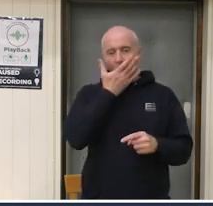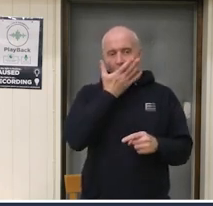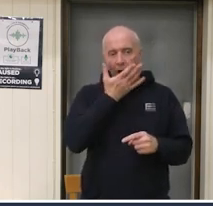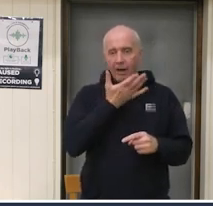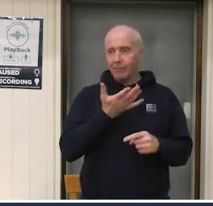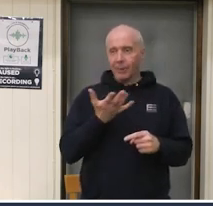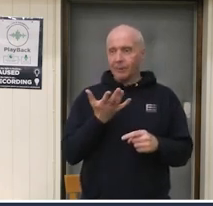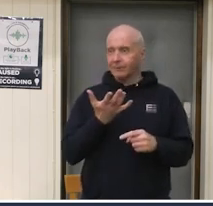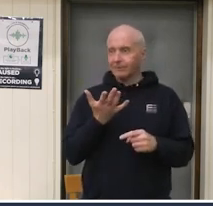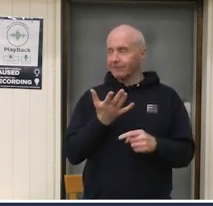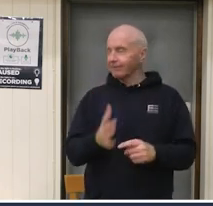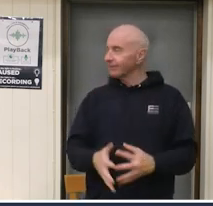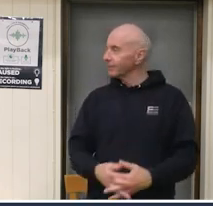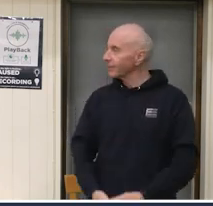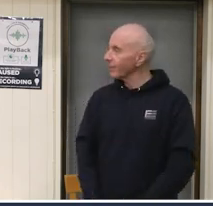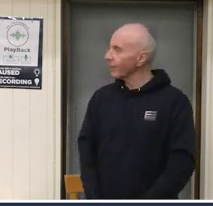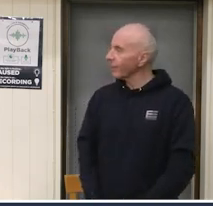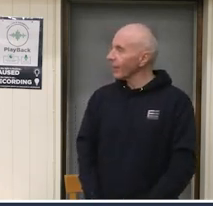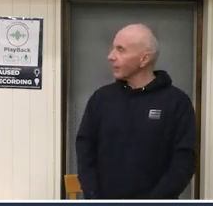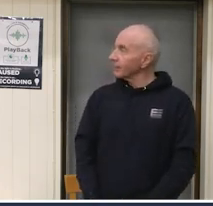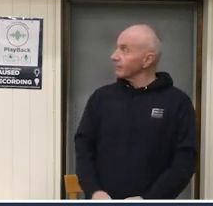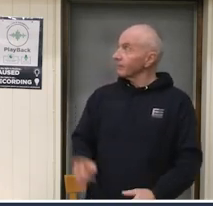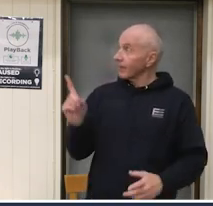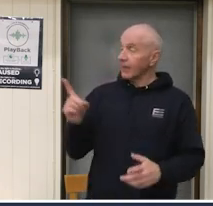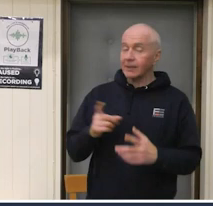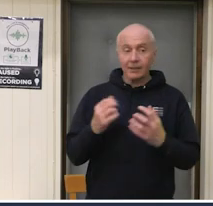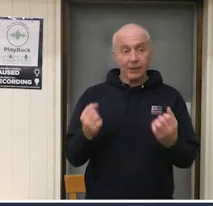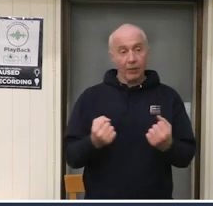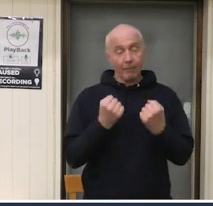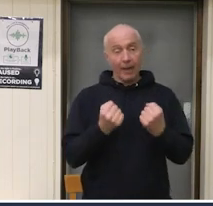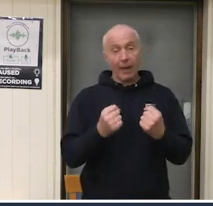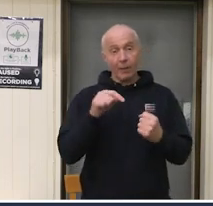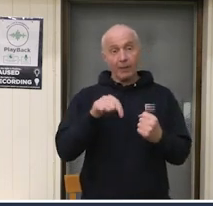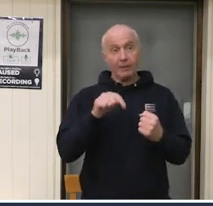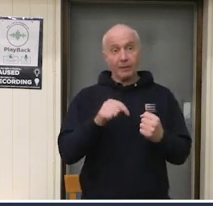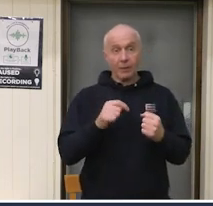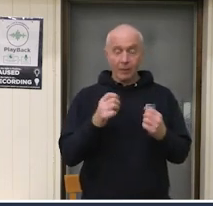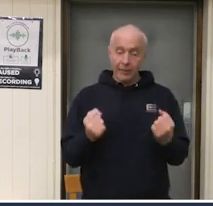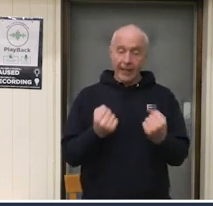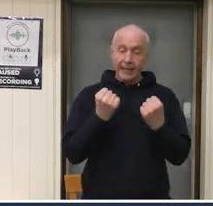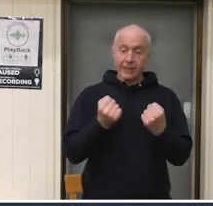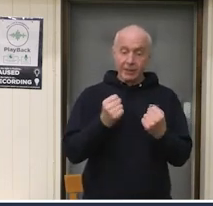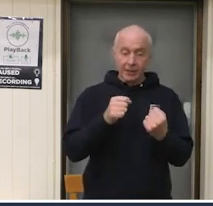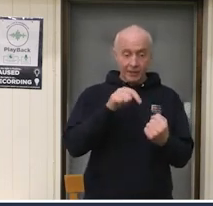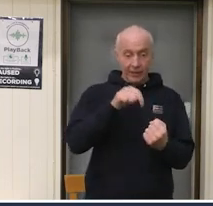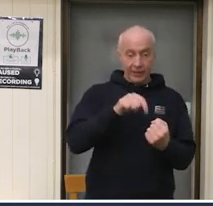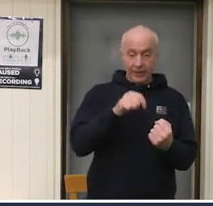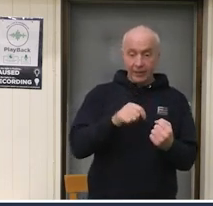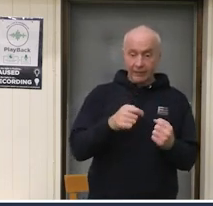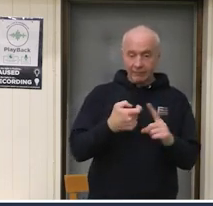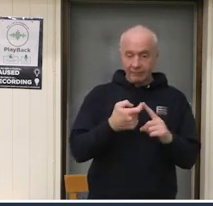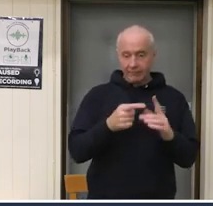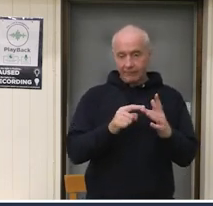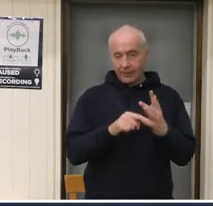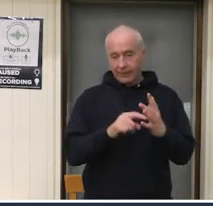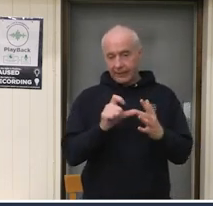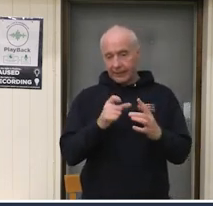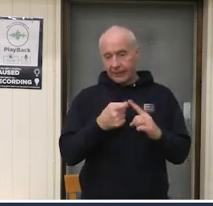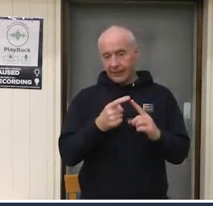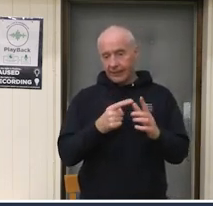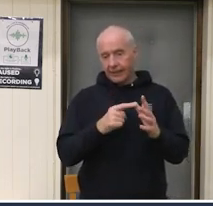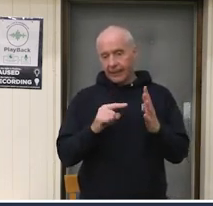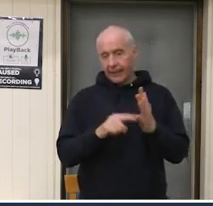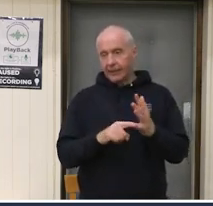but that's the awesome power of this thing, is that it's the energy is delivered in a very short space of time, in a very tiny